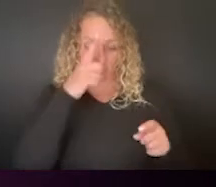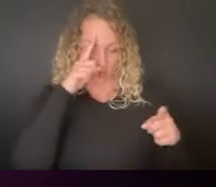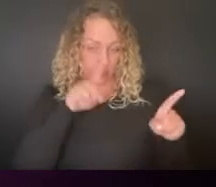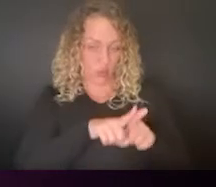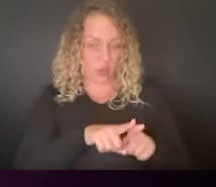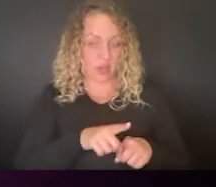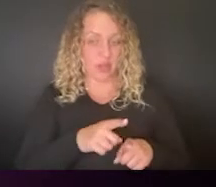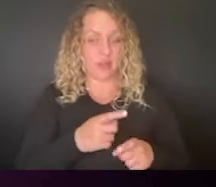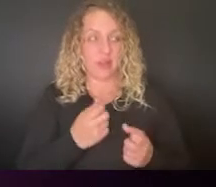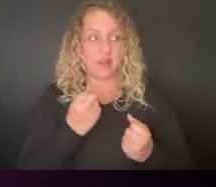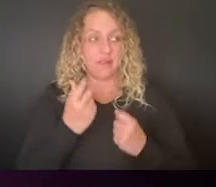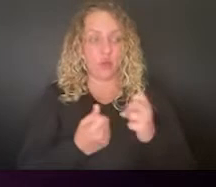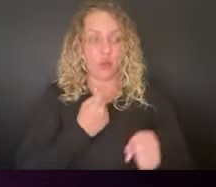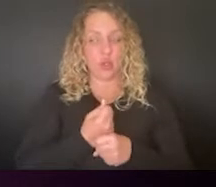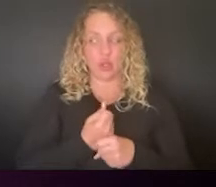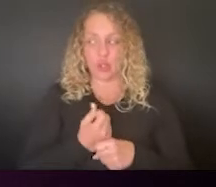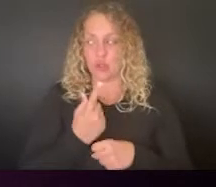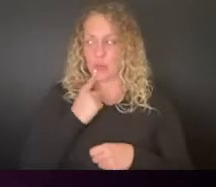me with their beverage.